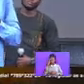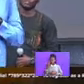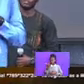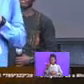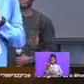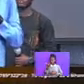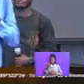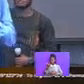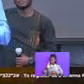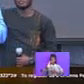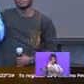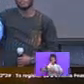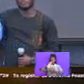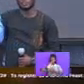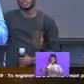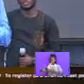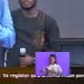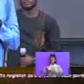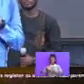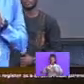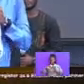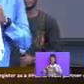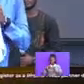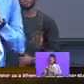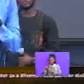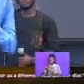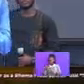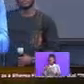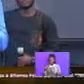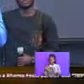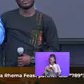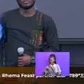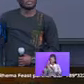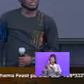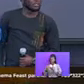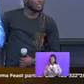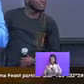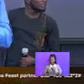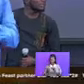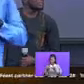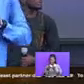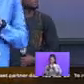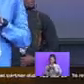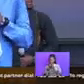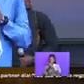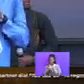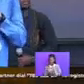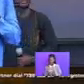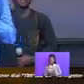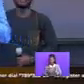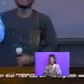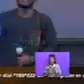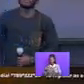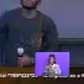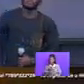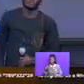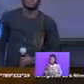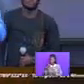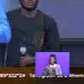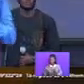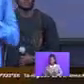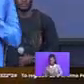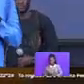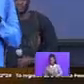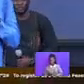because a church can only go as far as the leader is going the Lord said I should tell